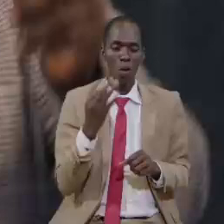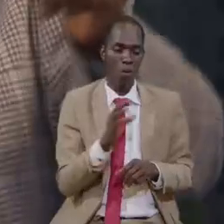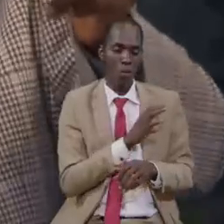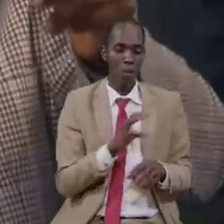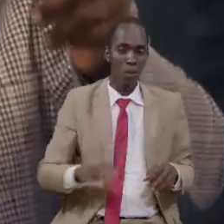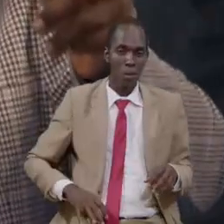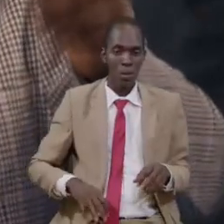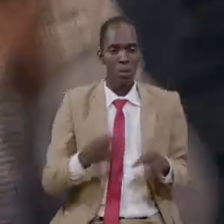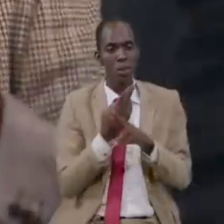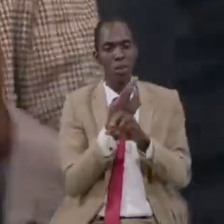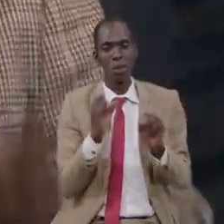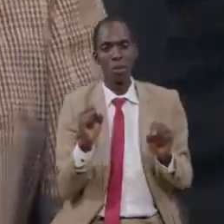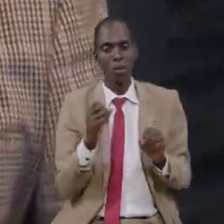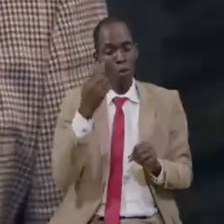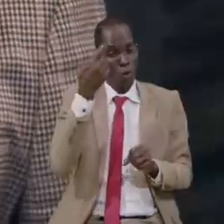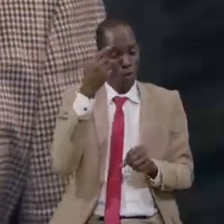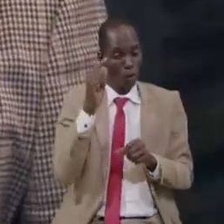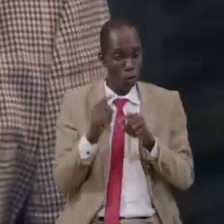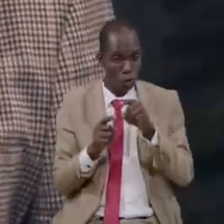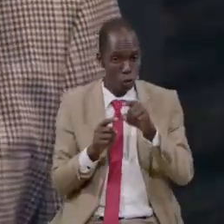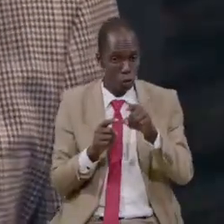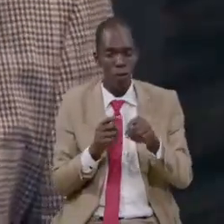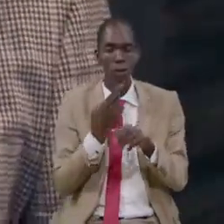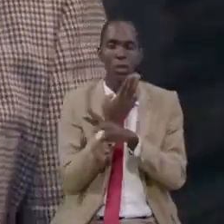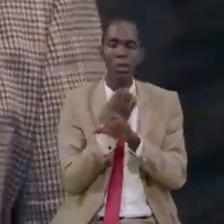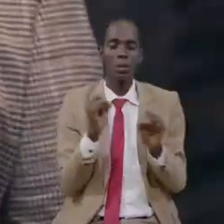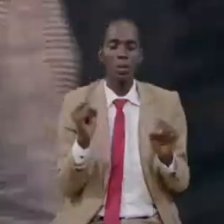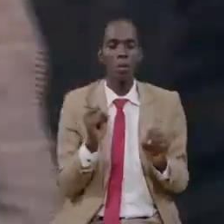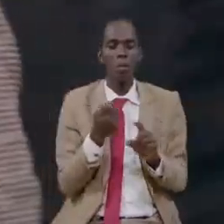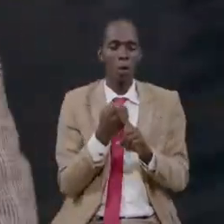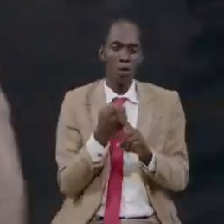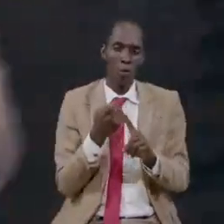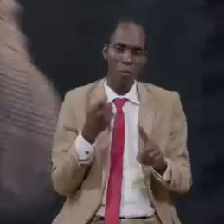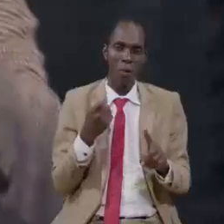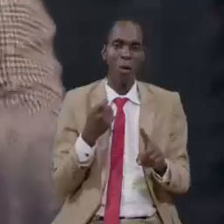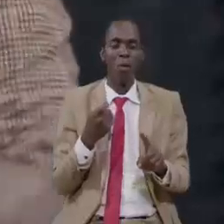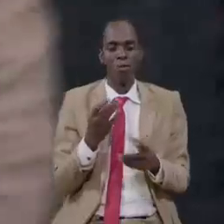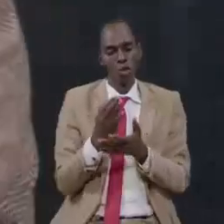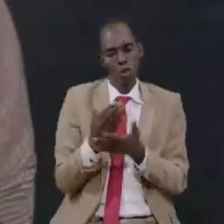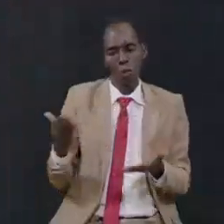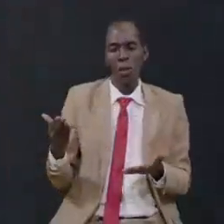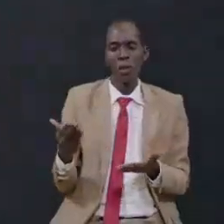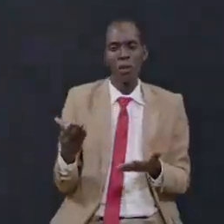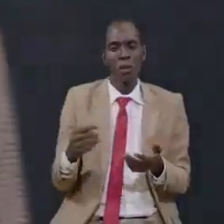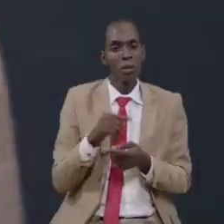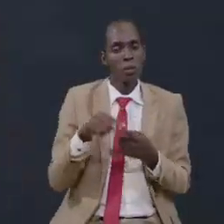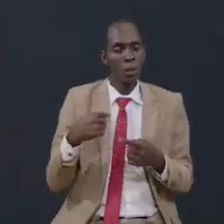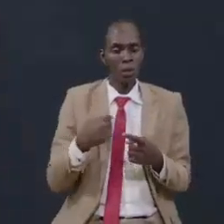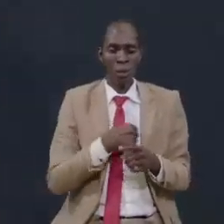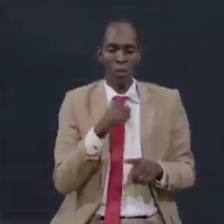Redemption for you. Redemption from something. When we say redemption,